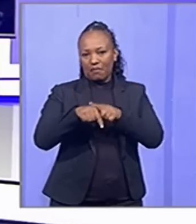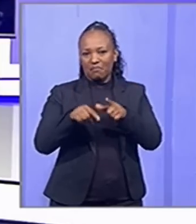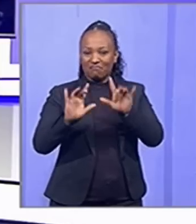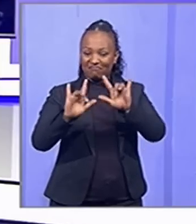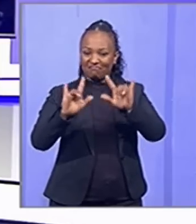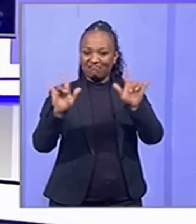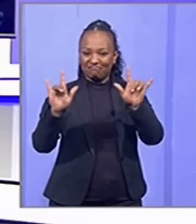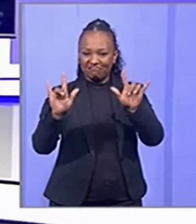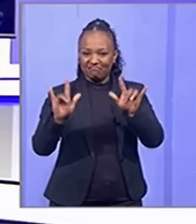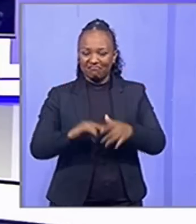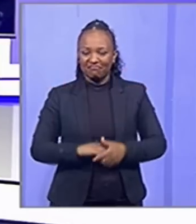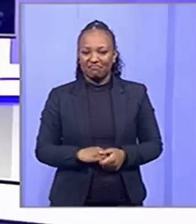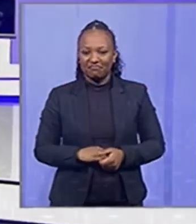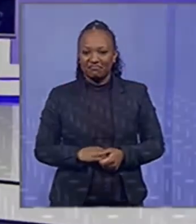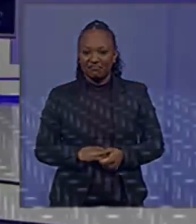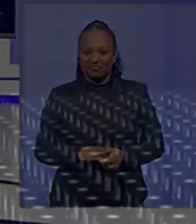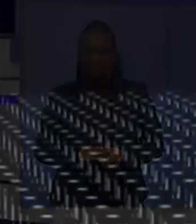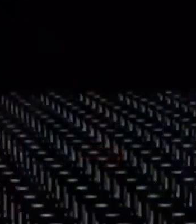taba.